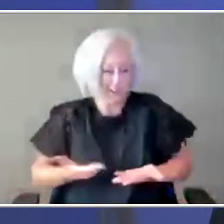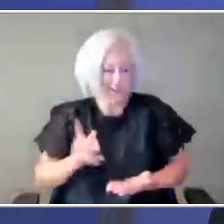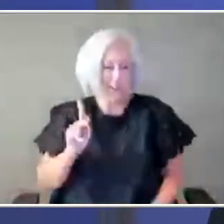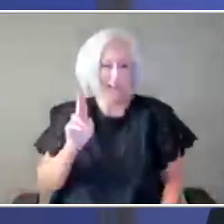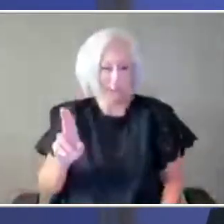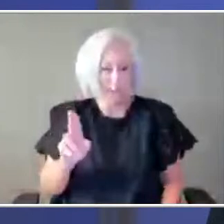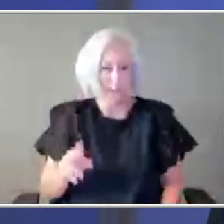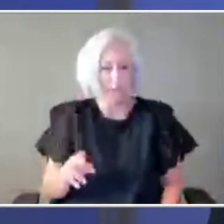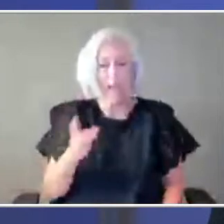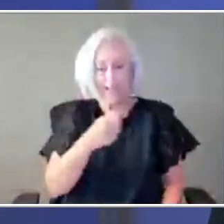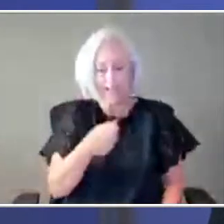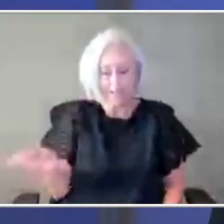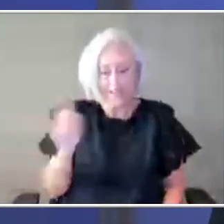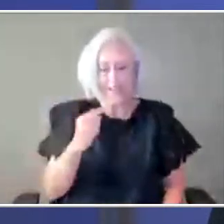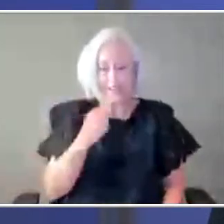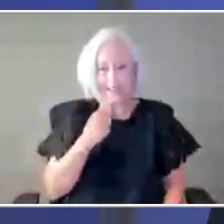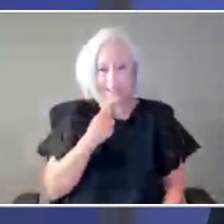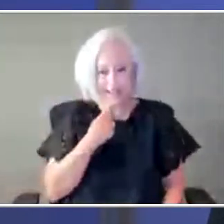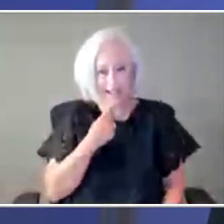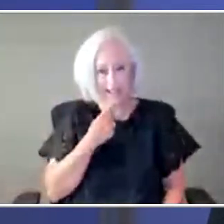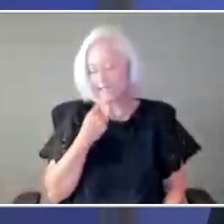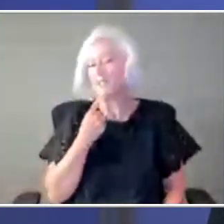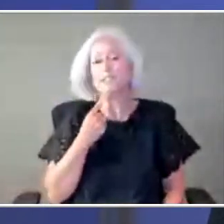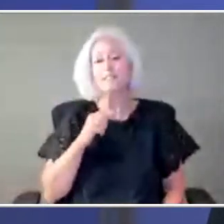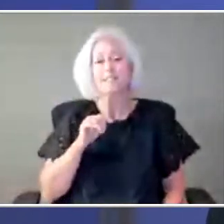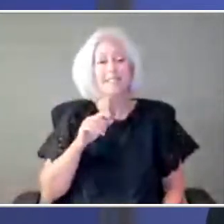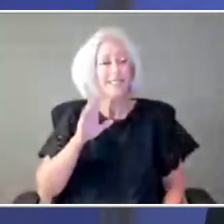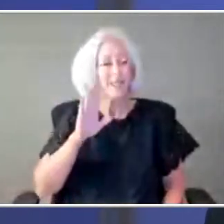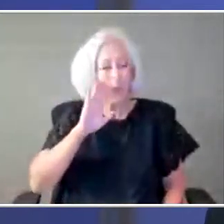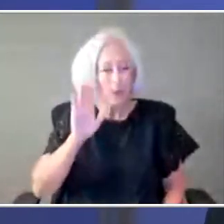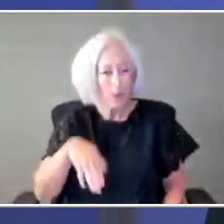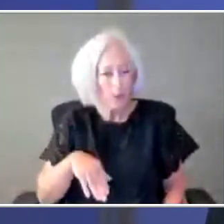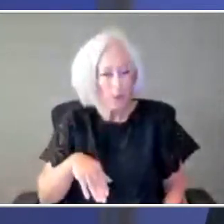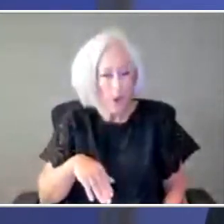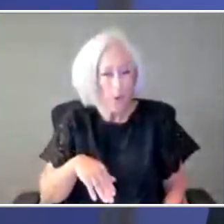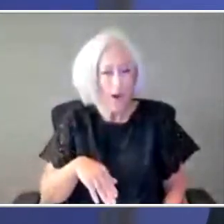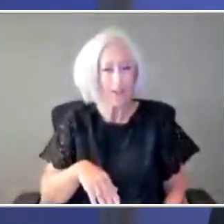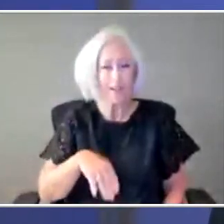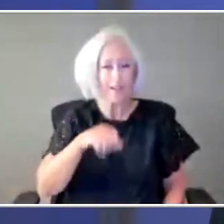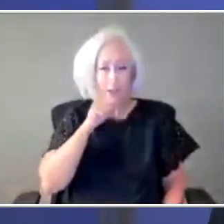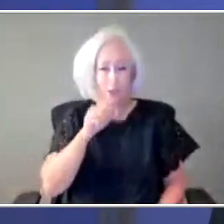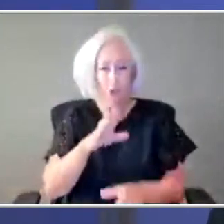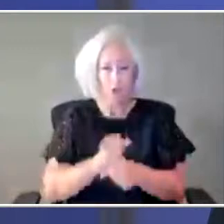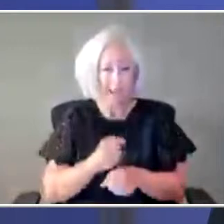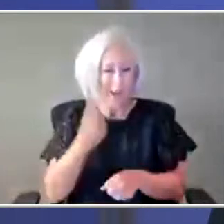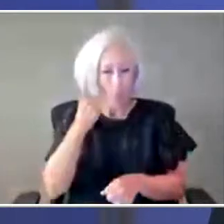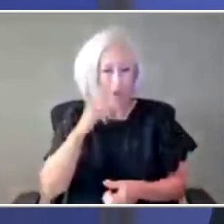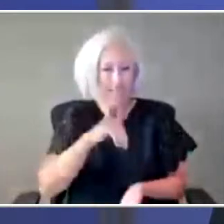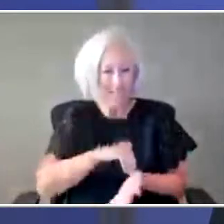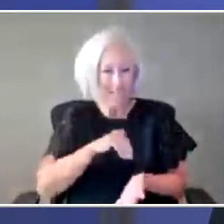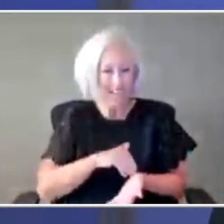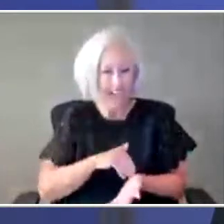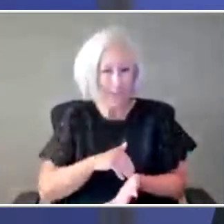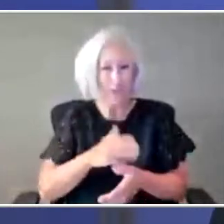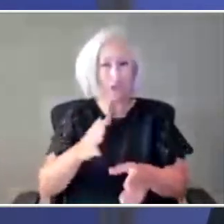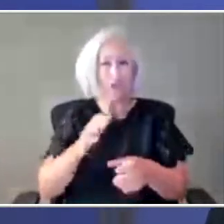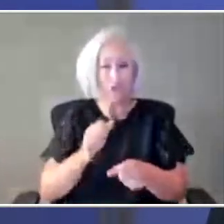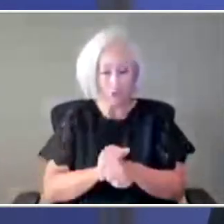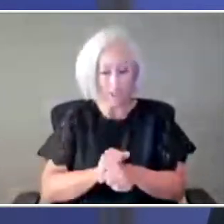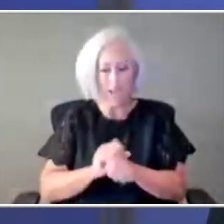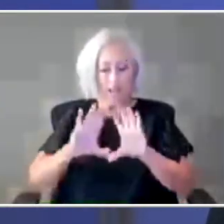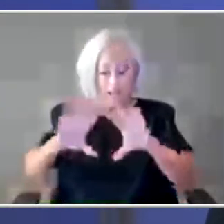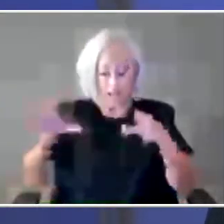they also mentioned the fact that, hey, you don't get just one doctor. You typically get a whole panel full. And I was